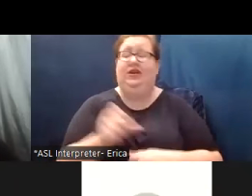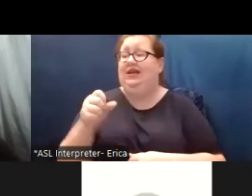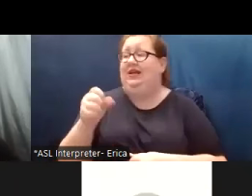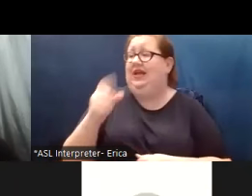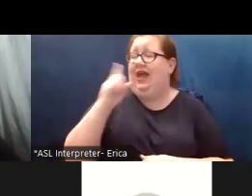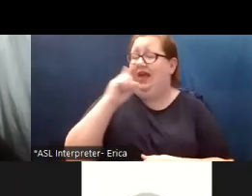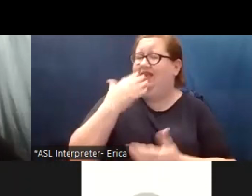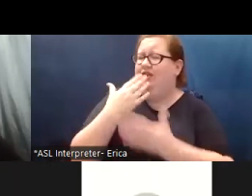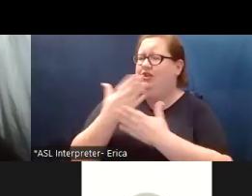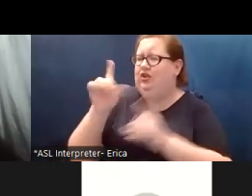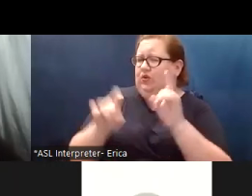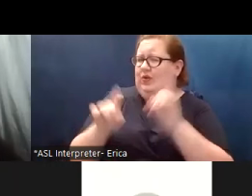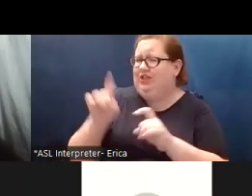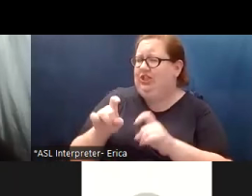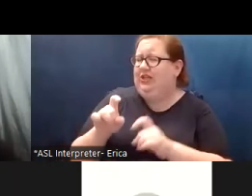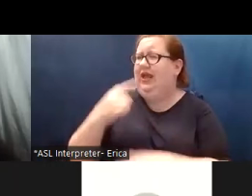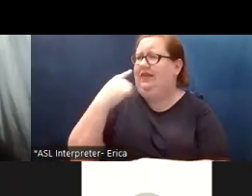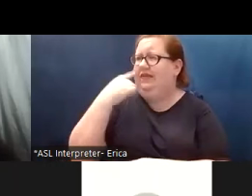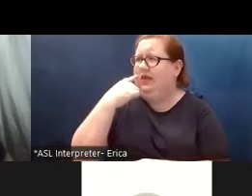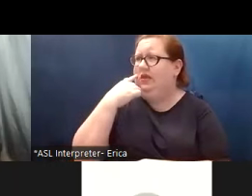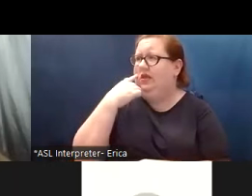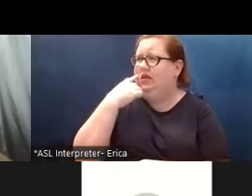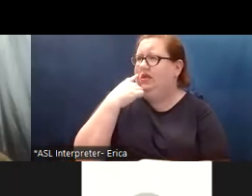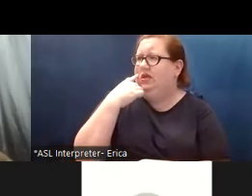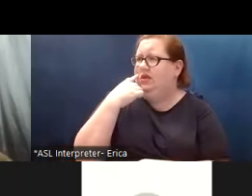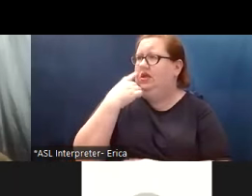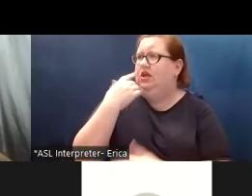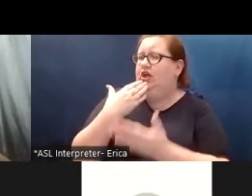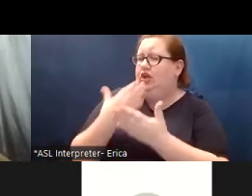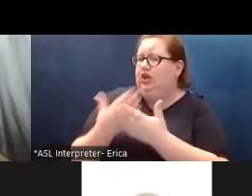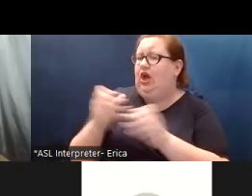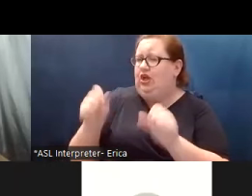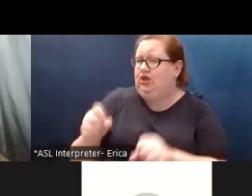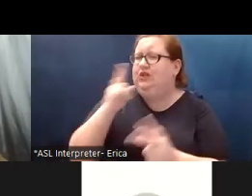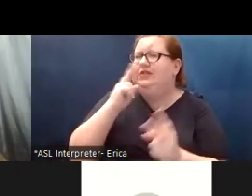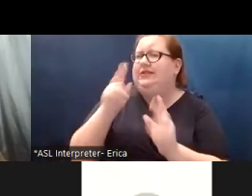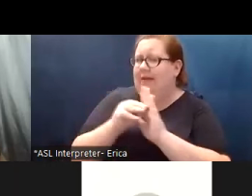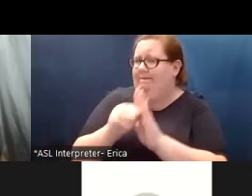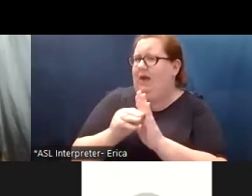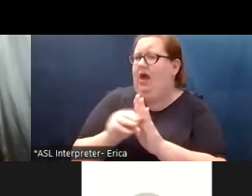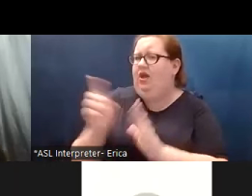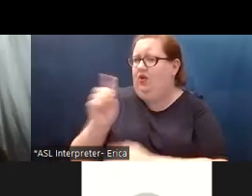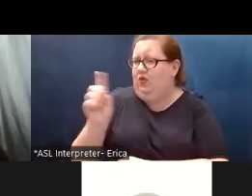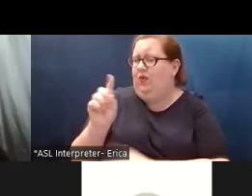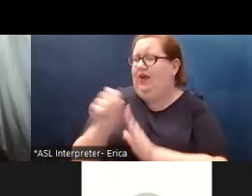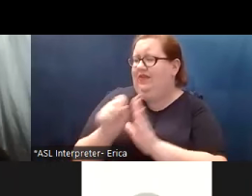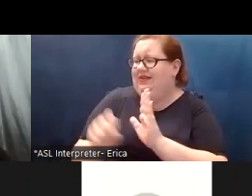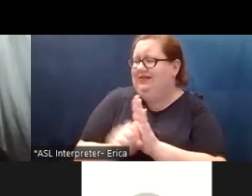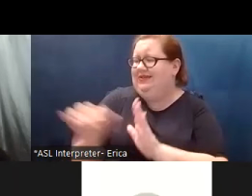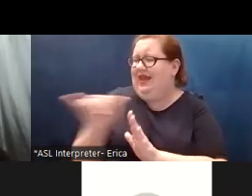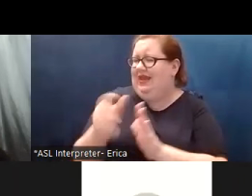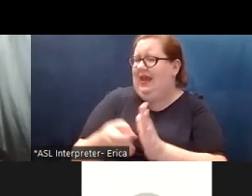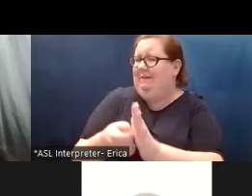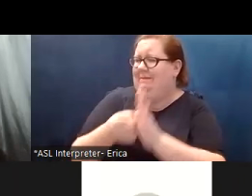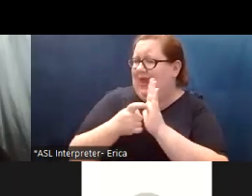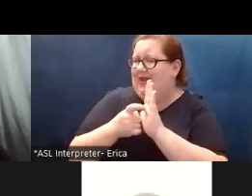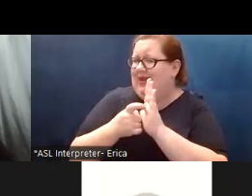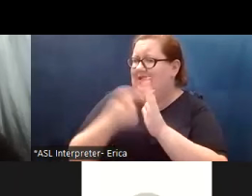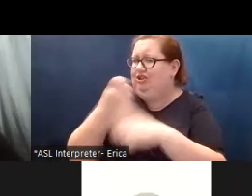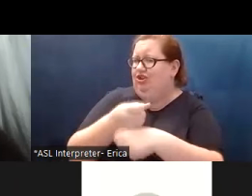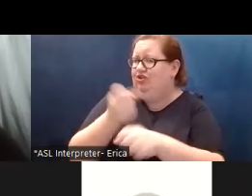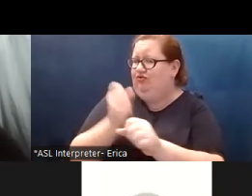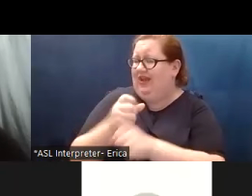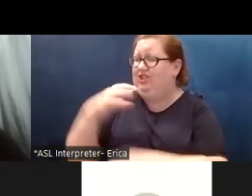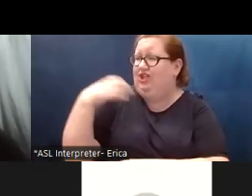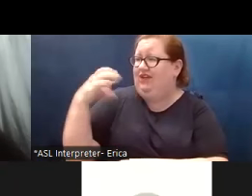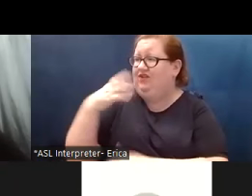good question. Like I think I could see a model where also the state like mandates the creation of chief resiliency officers across